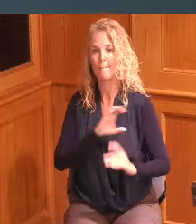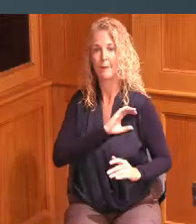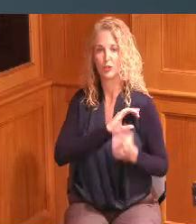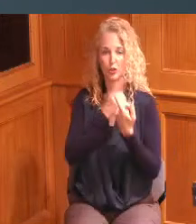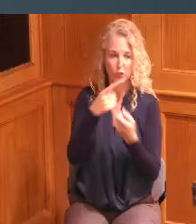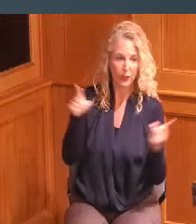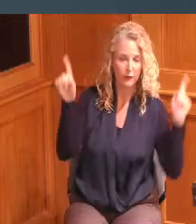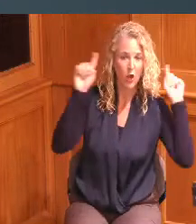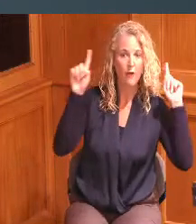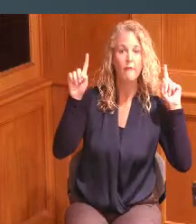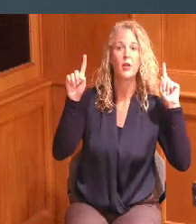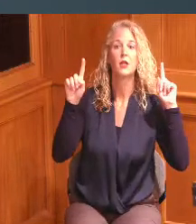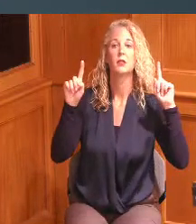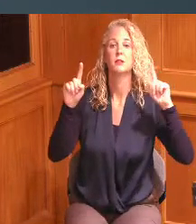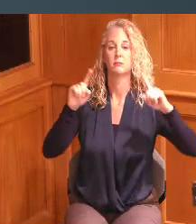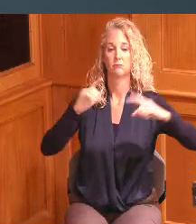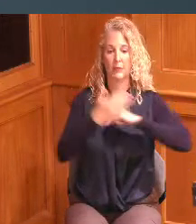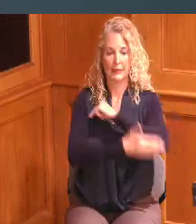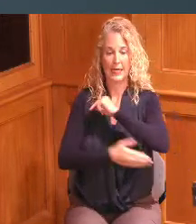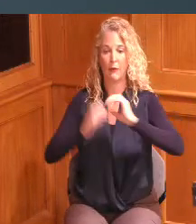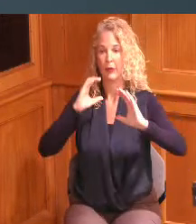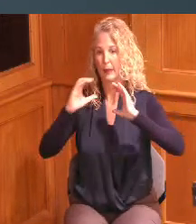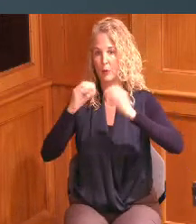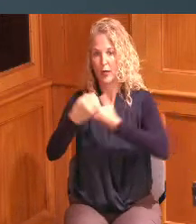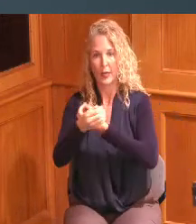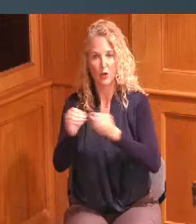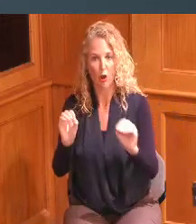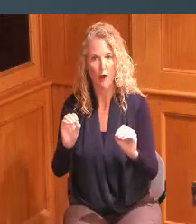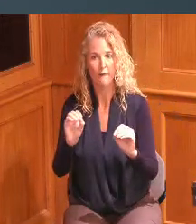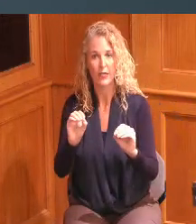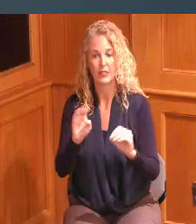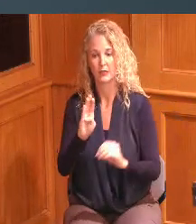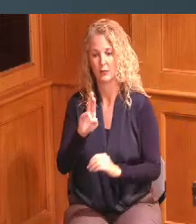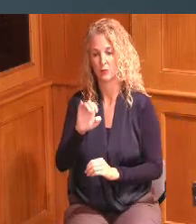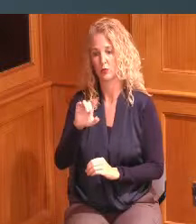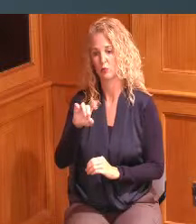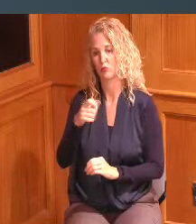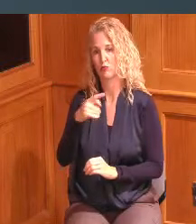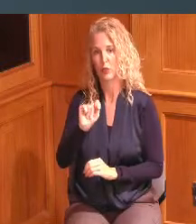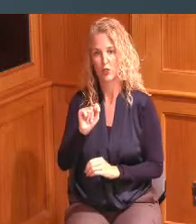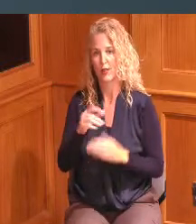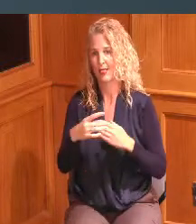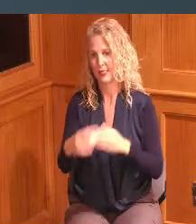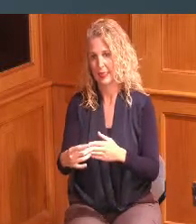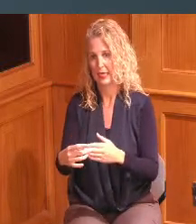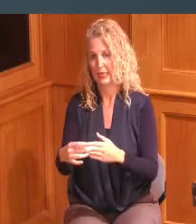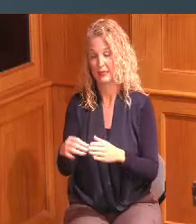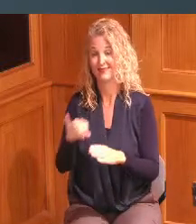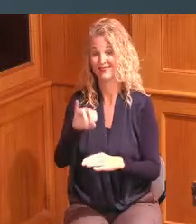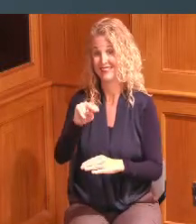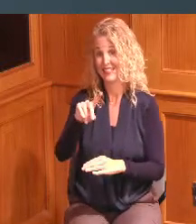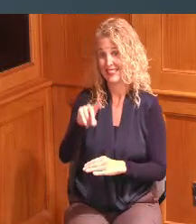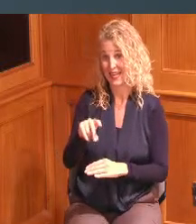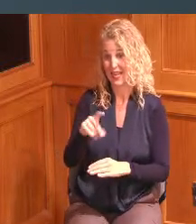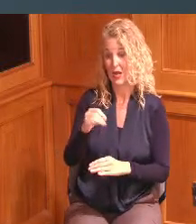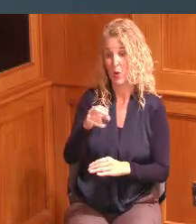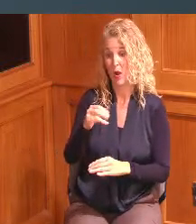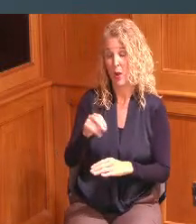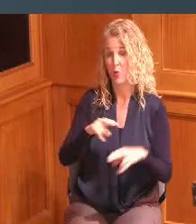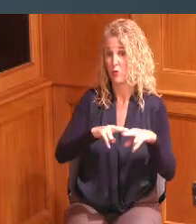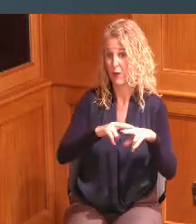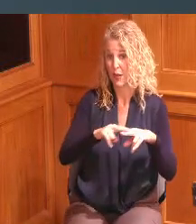our county communications office with Bridget, hazmat team, Indiana, Ohio Railway was